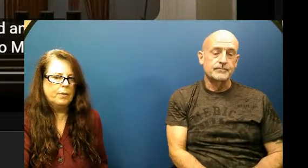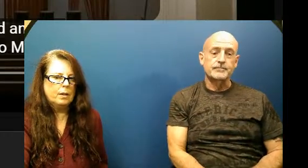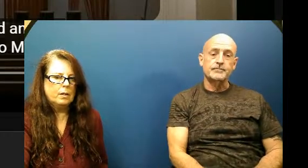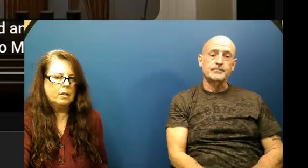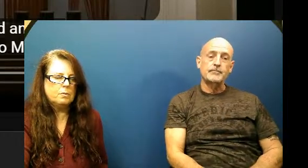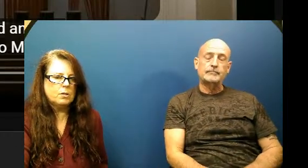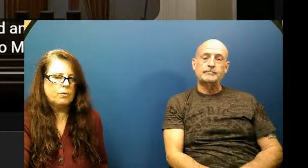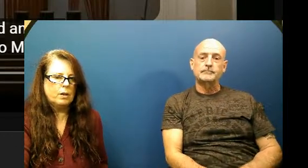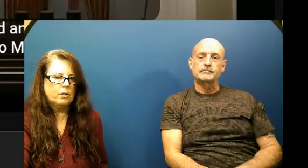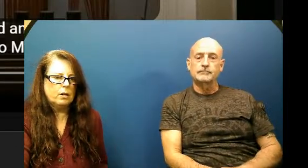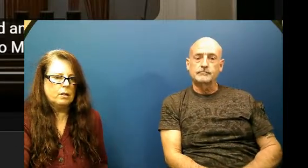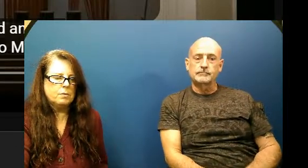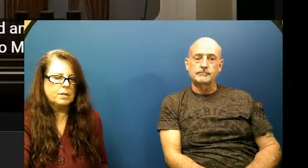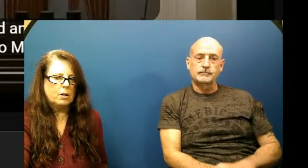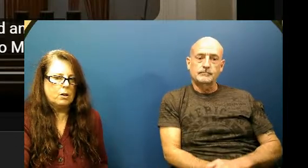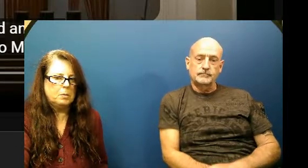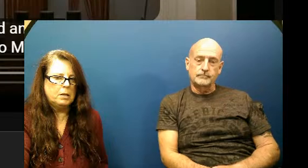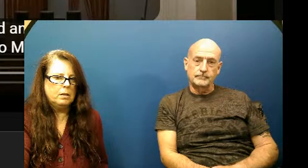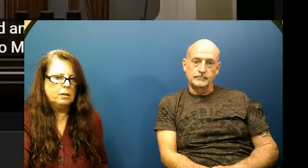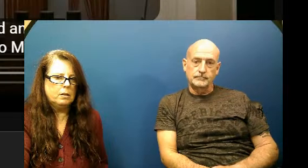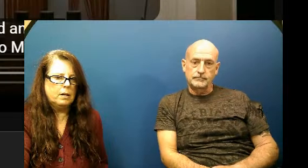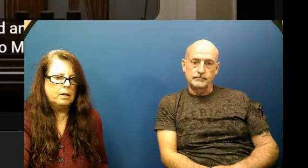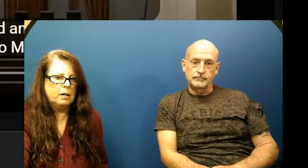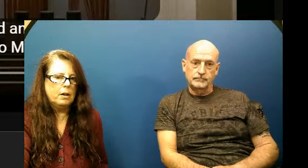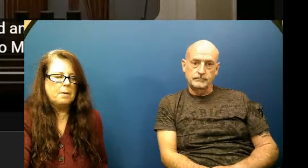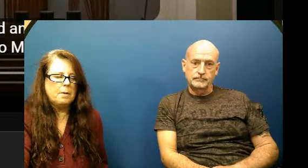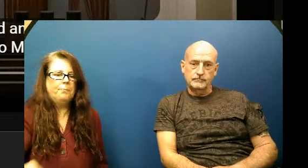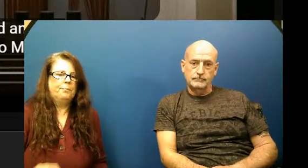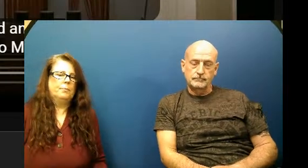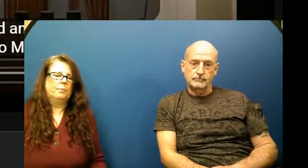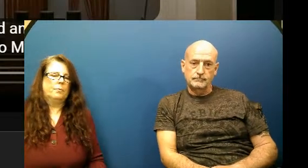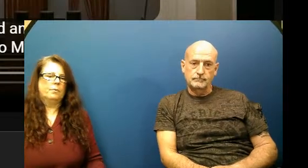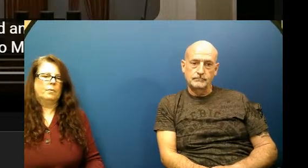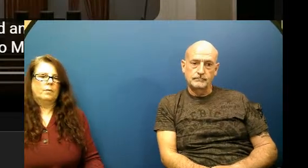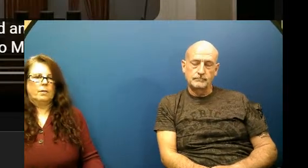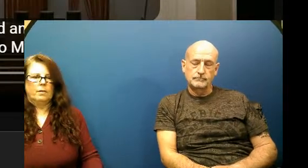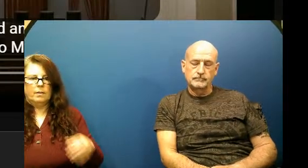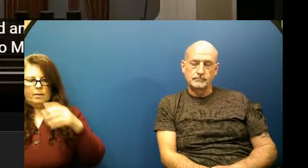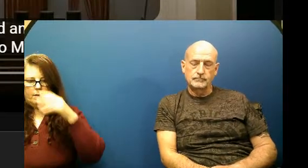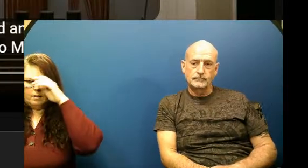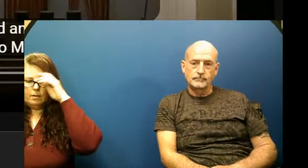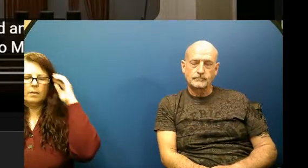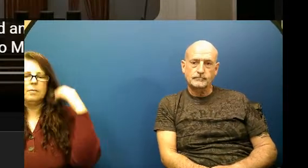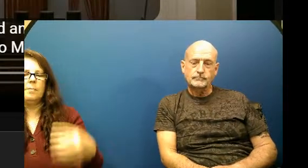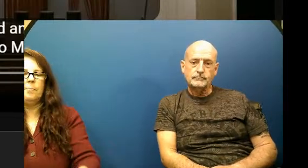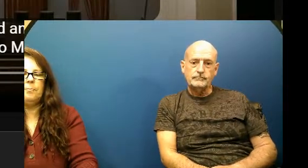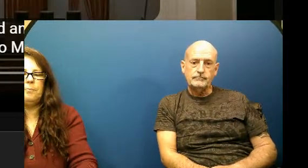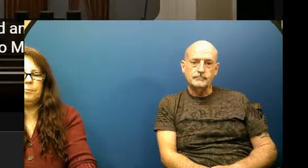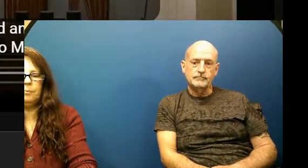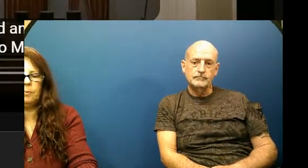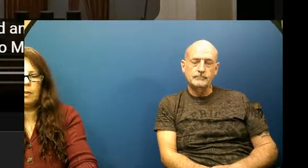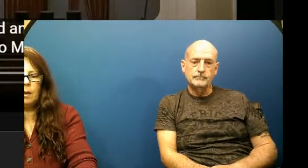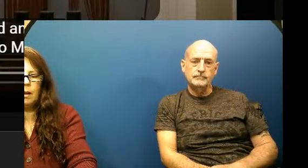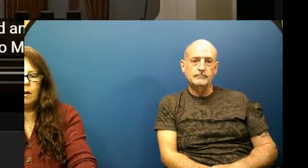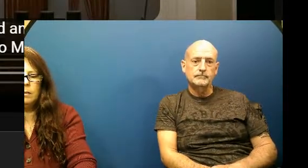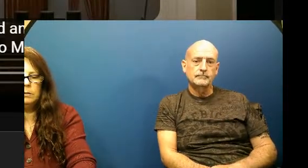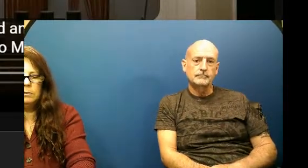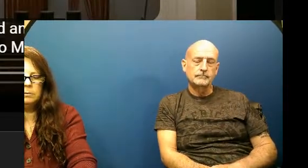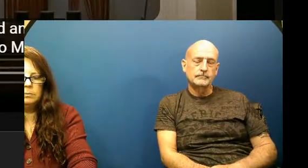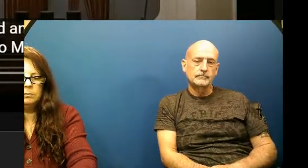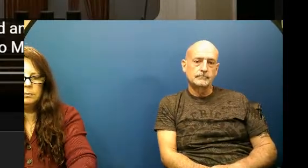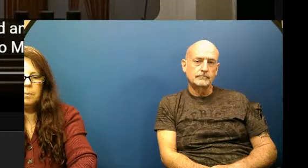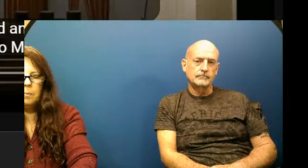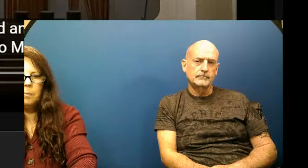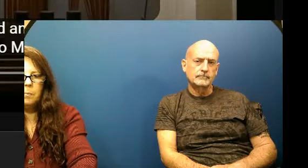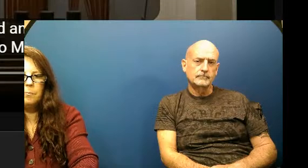Sad. He was over there he was in the army. Yes. Okay. Built within it, the moderation elements, all of this kind of comes together